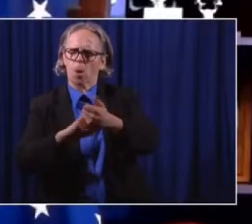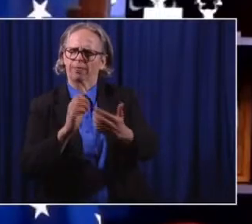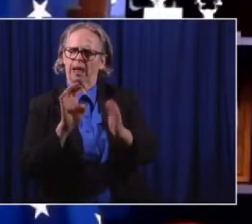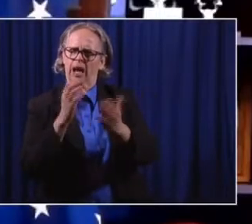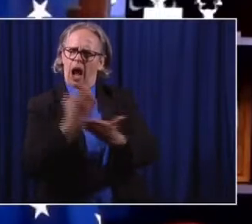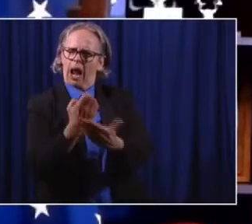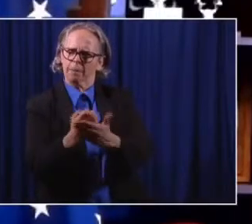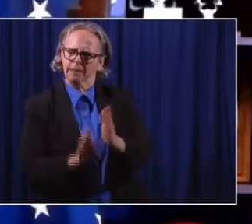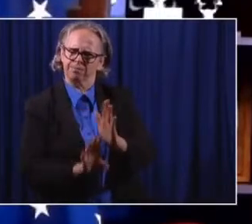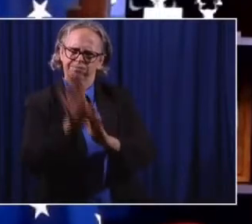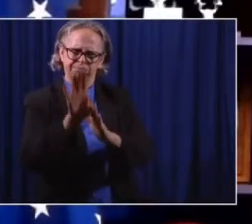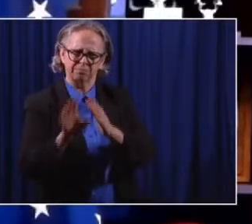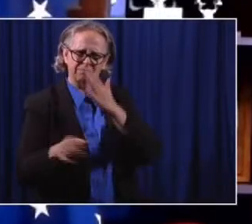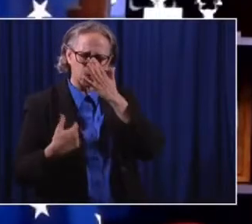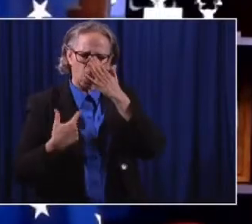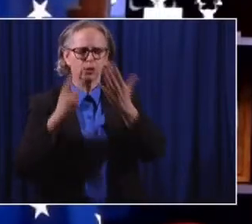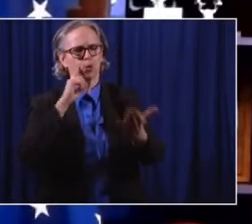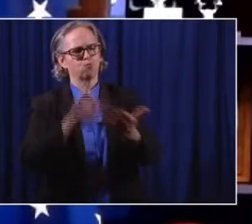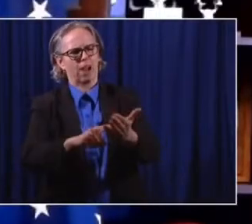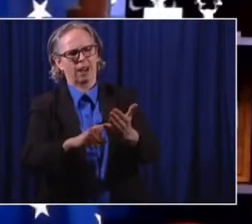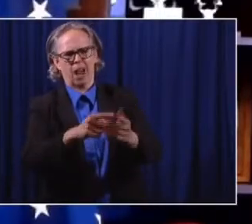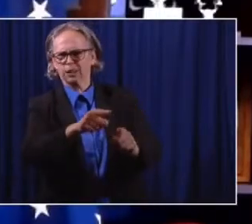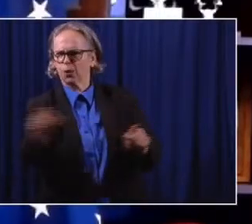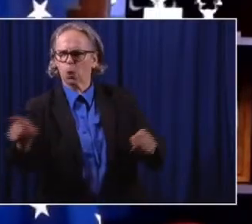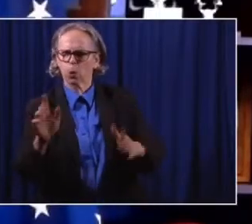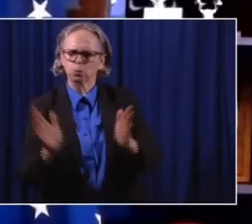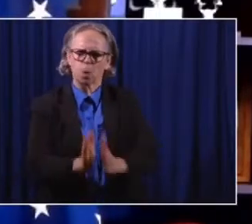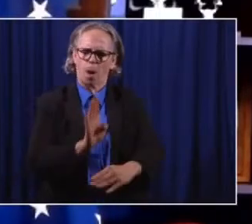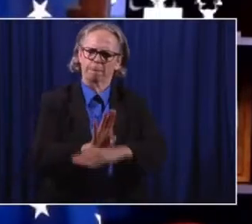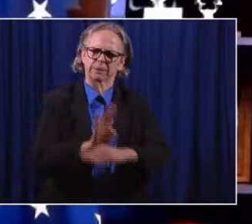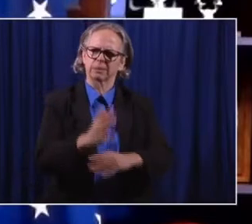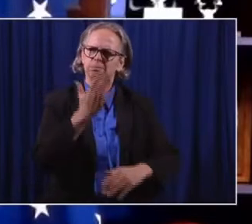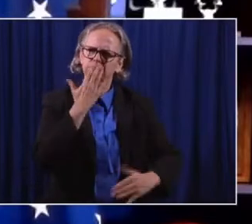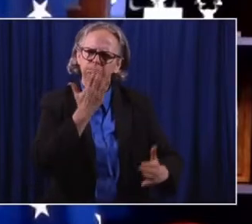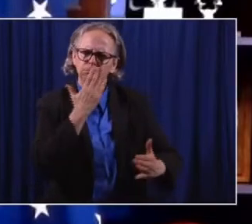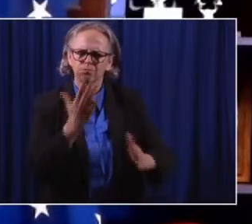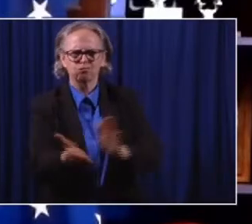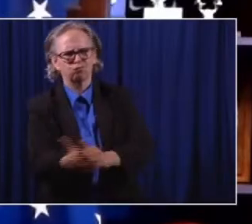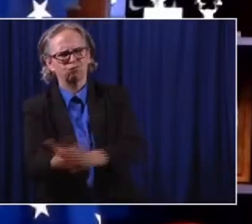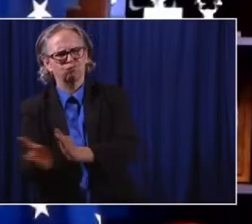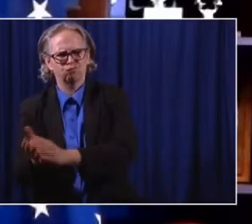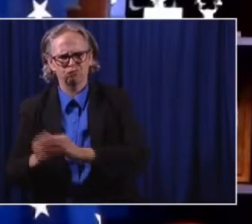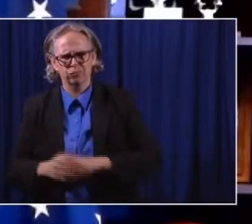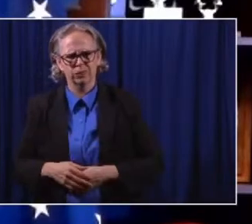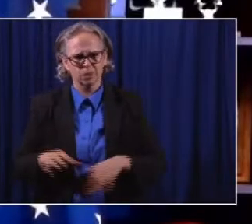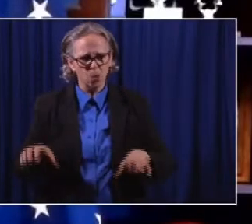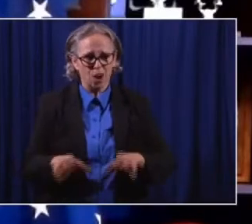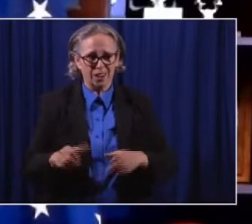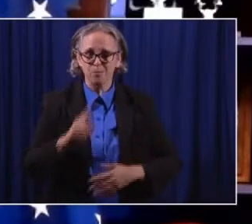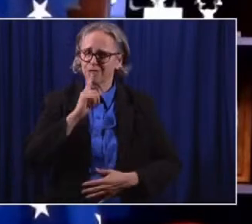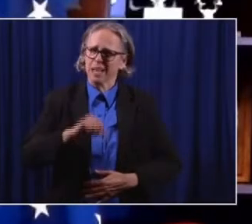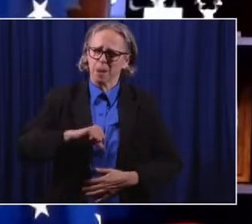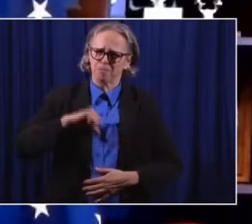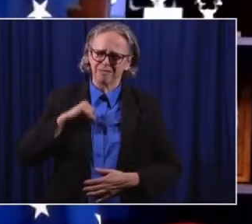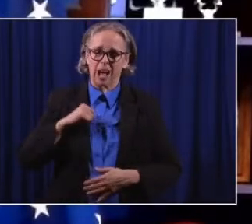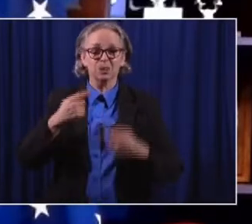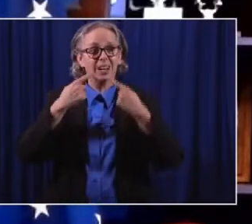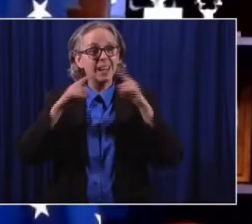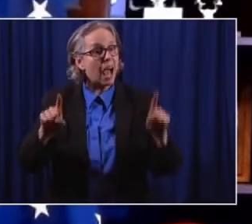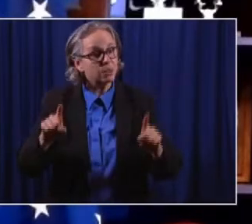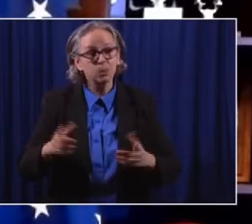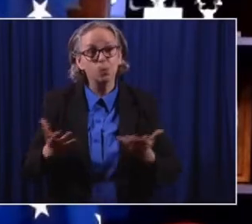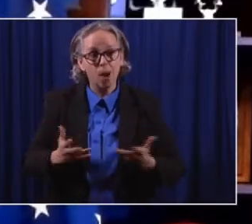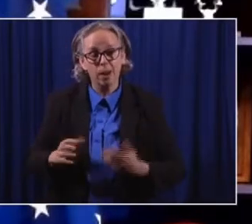centers that really have done an amazing job. And we're proud to announce this week that the Ohio SBDC